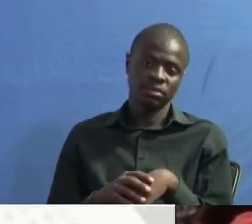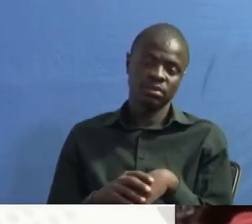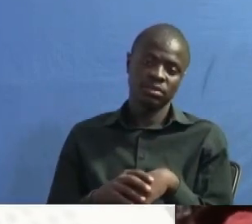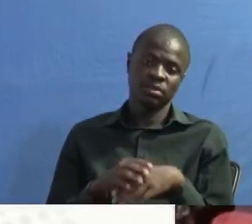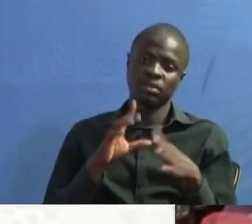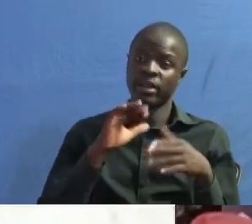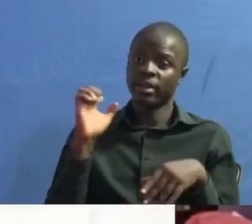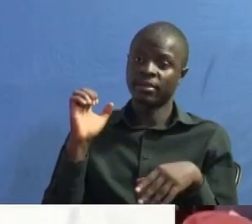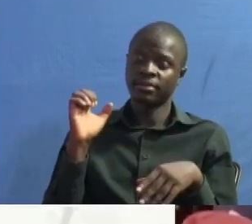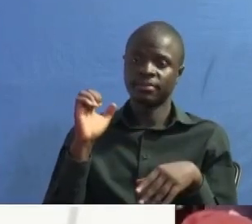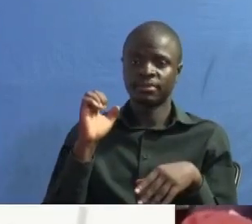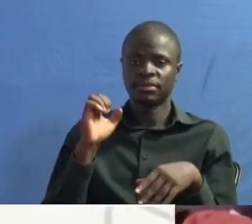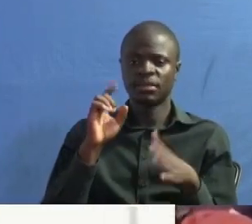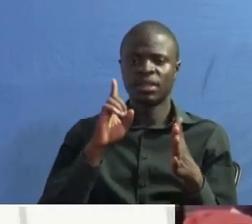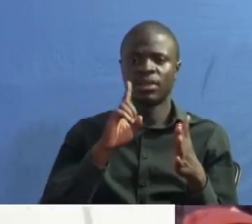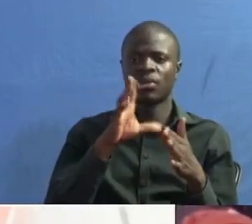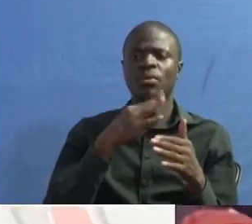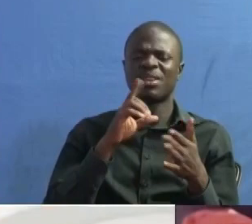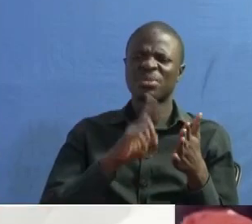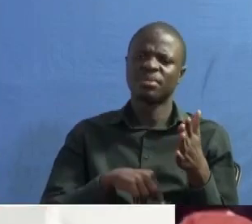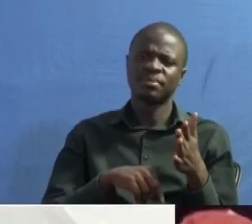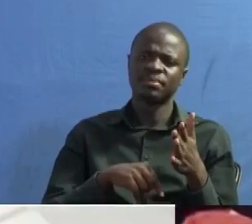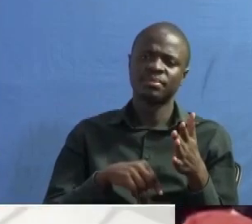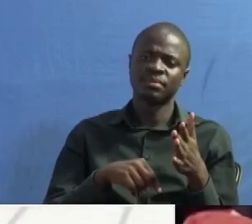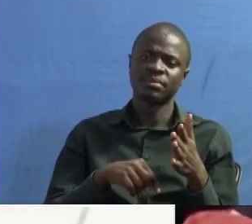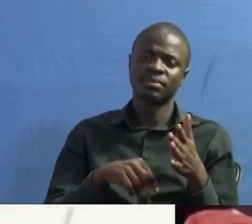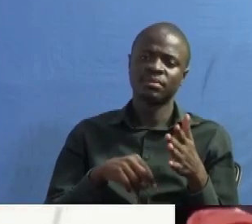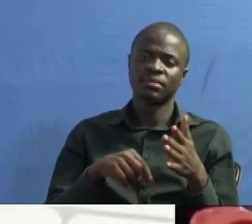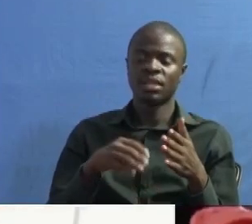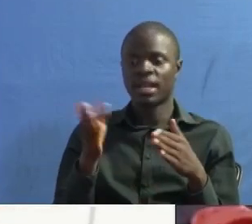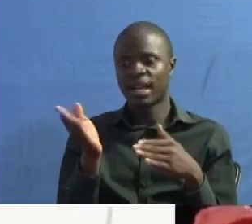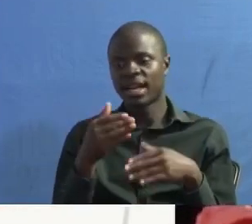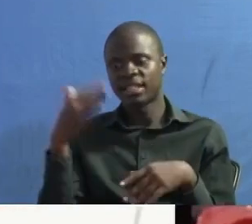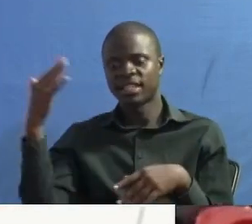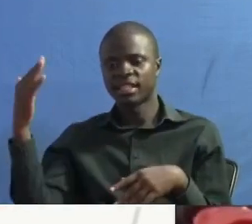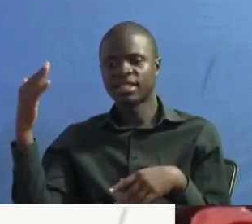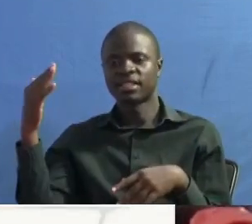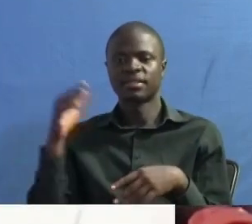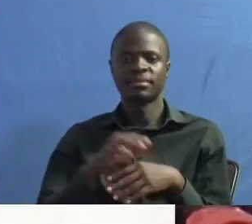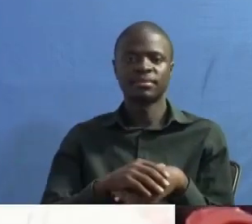Eh? Mnataka kufanya nini? Mnataka kukata miti?